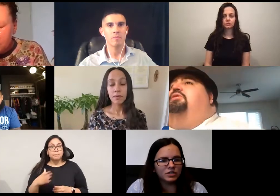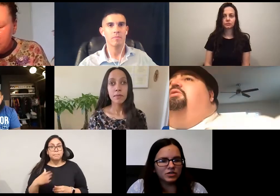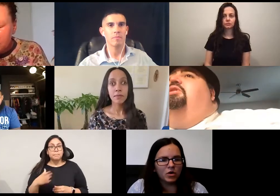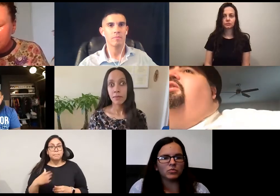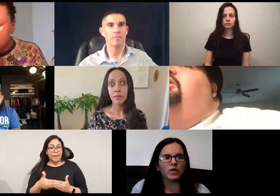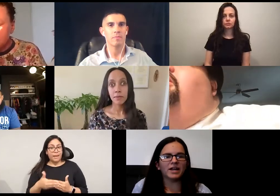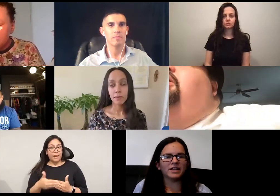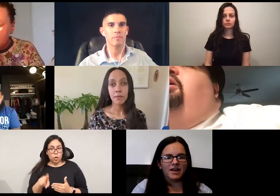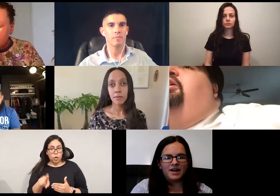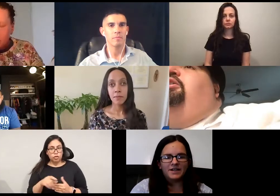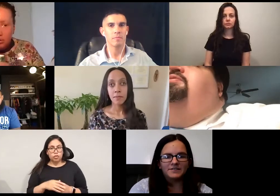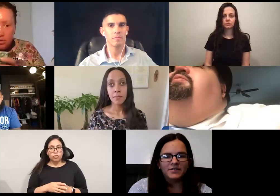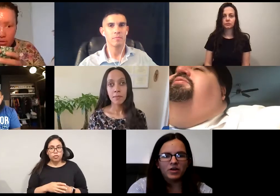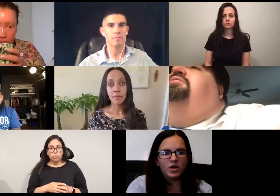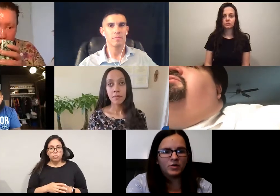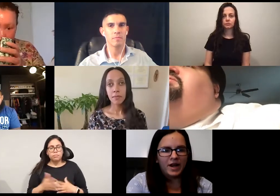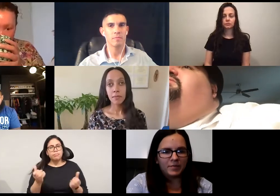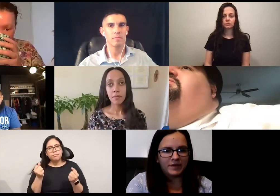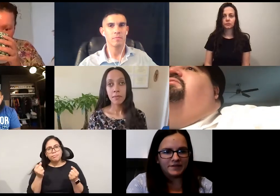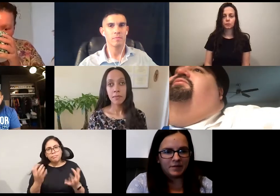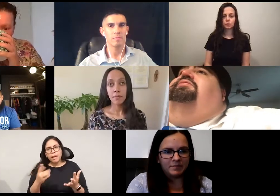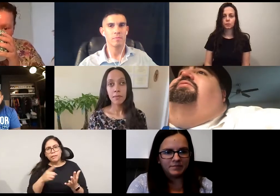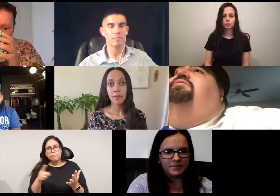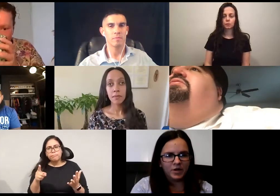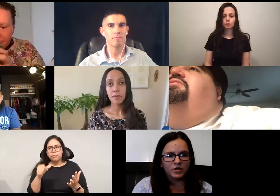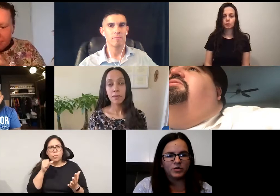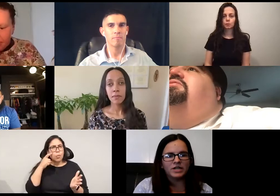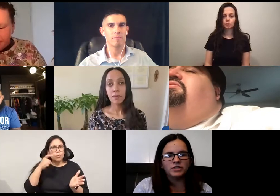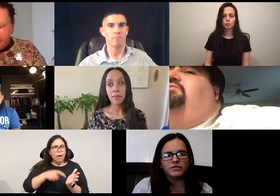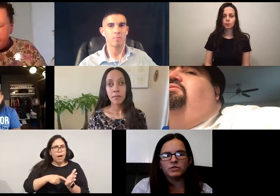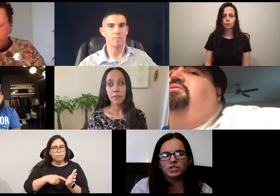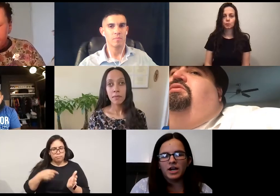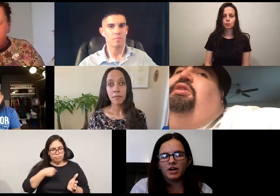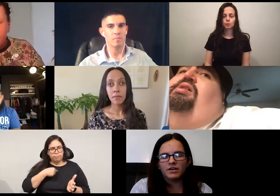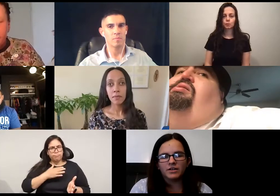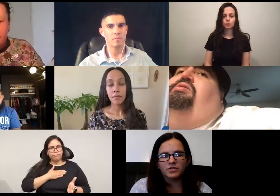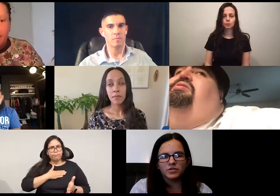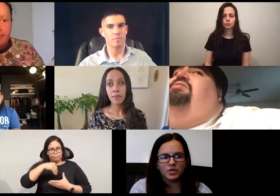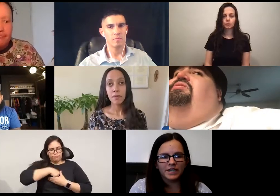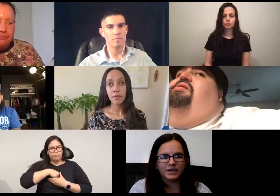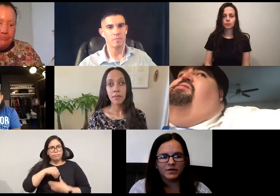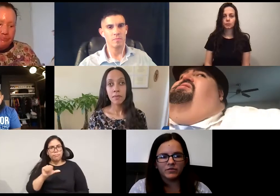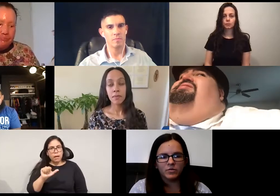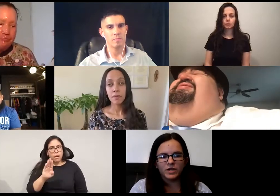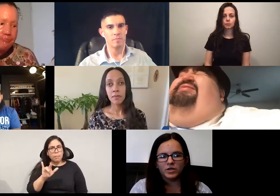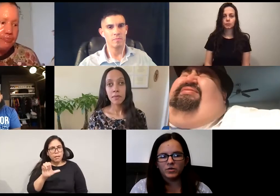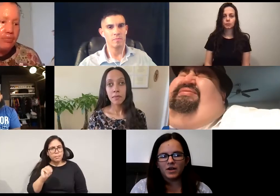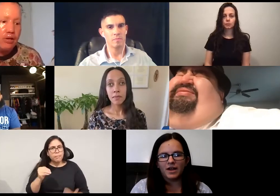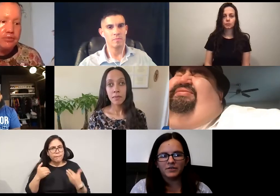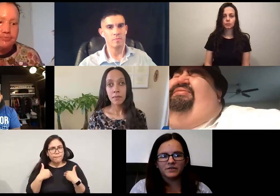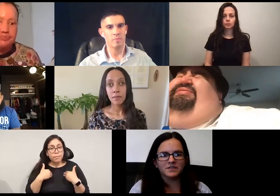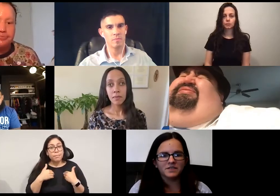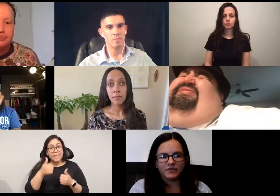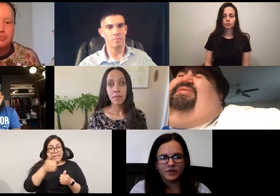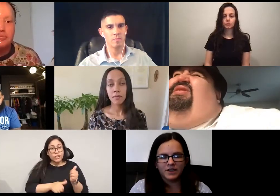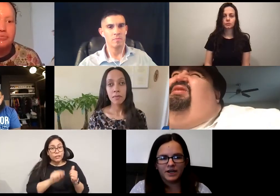Many don't recognize their own ableism. You know, each of you shared a story of when you kind